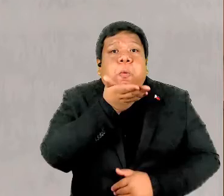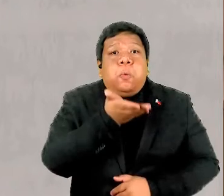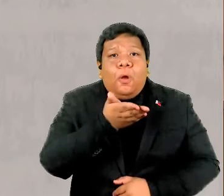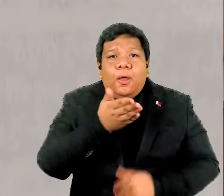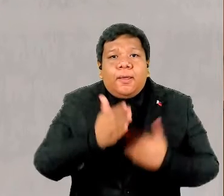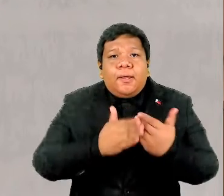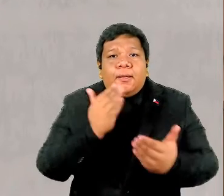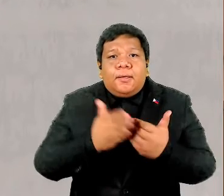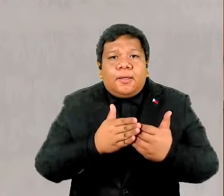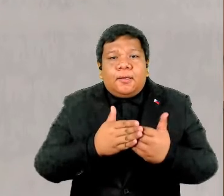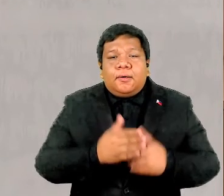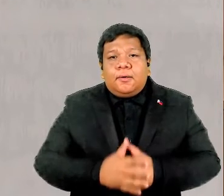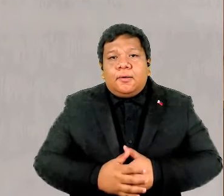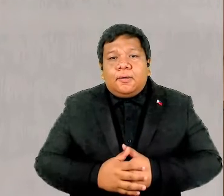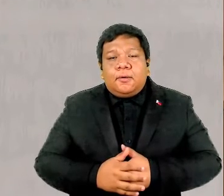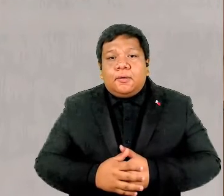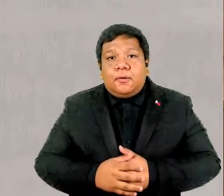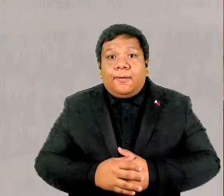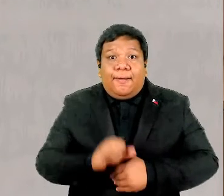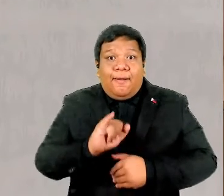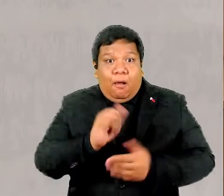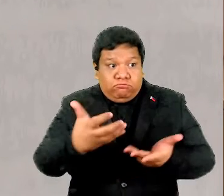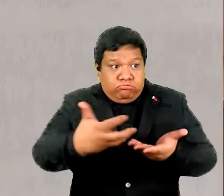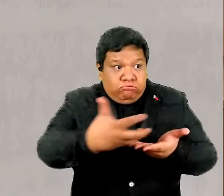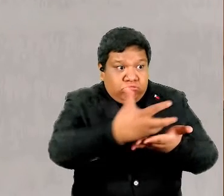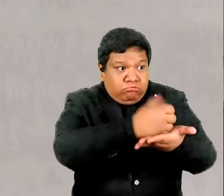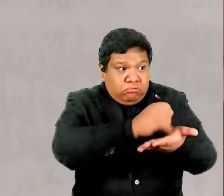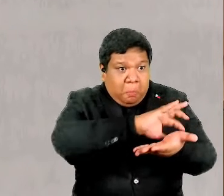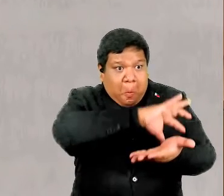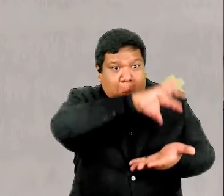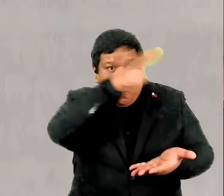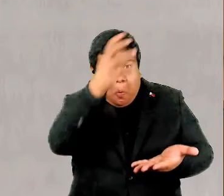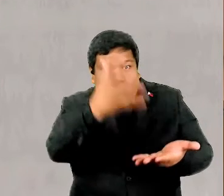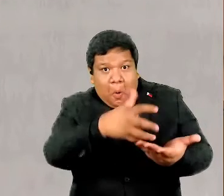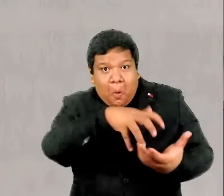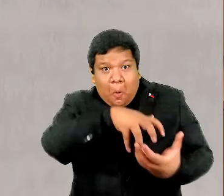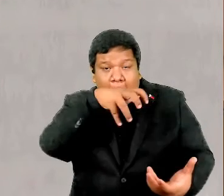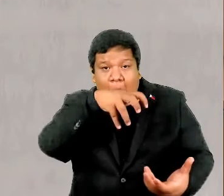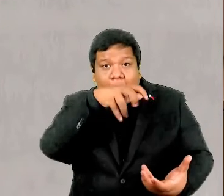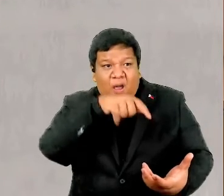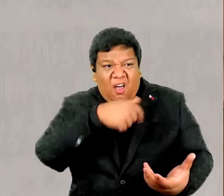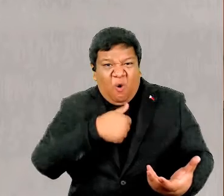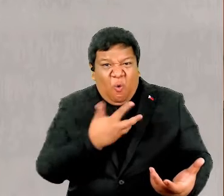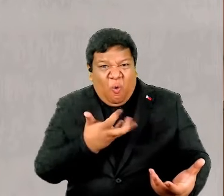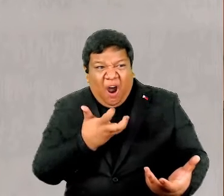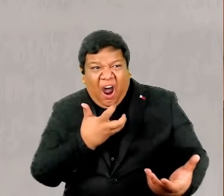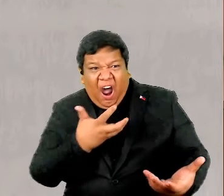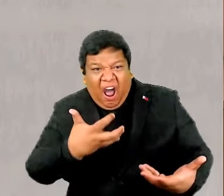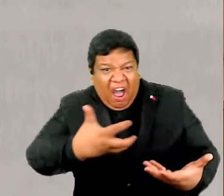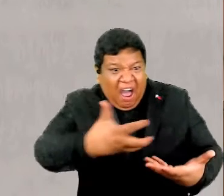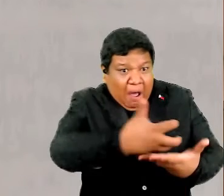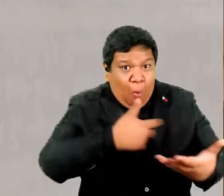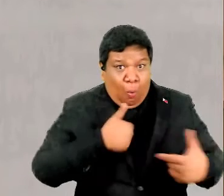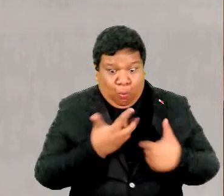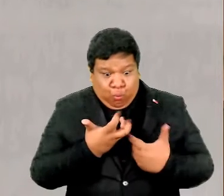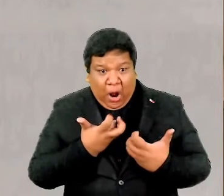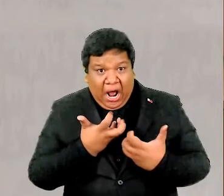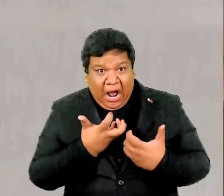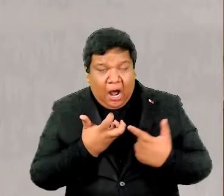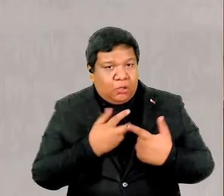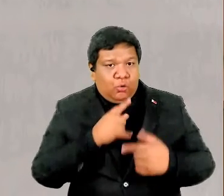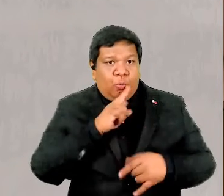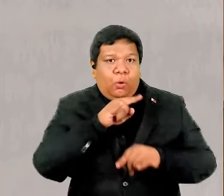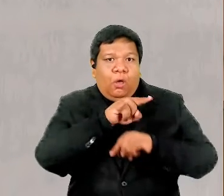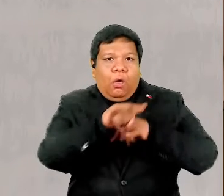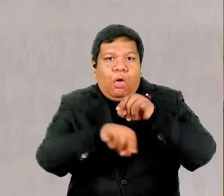eagle. The accumulation of wealth for its own sake is deceptive because this will only give a